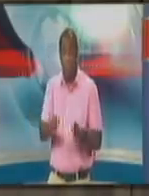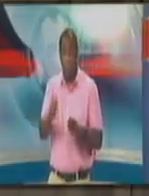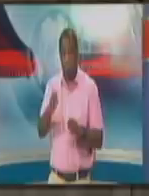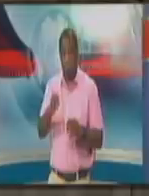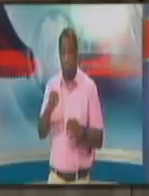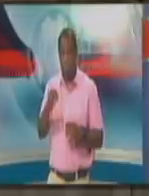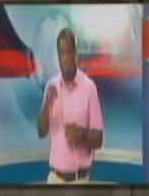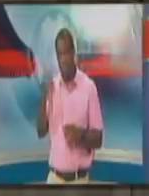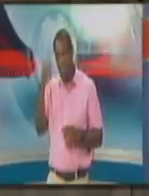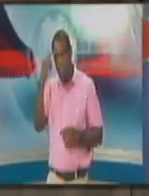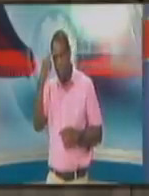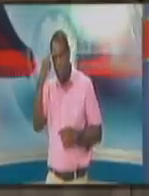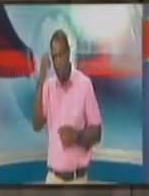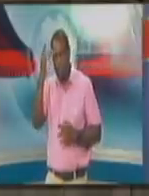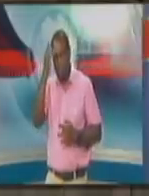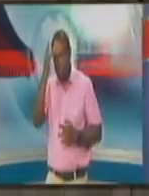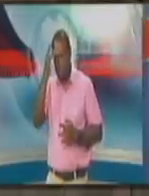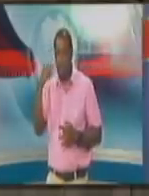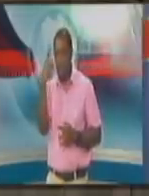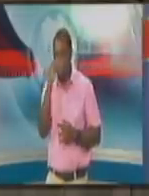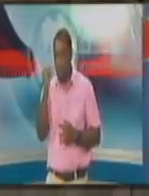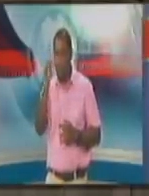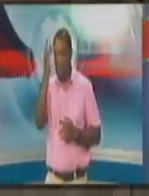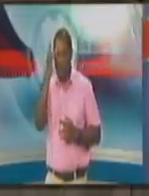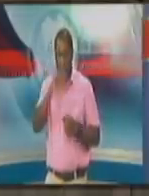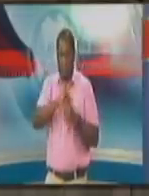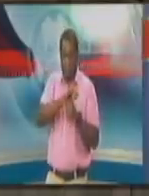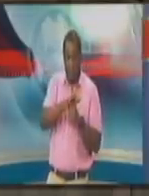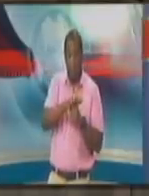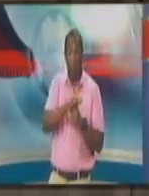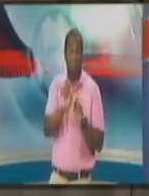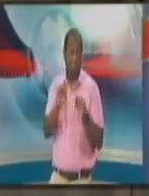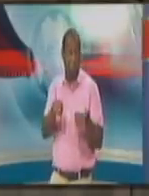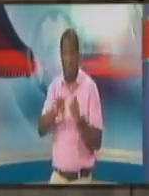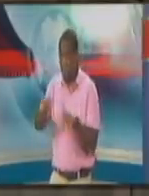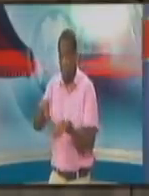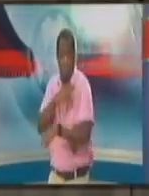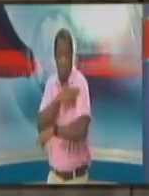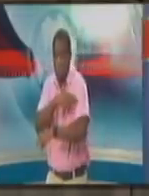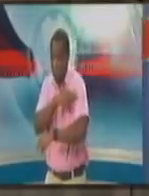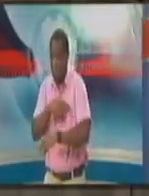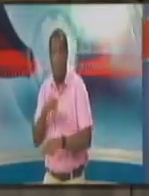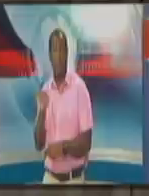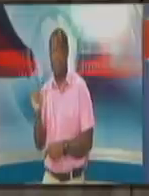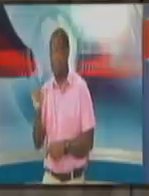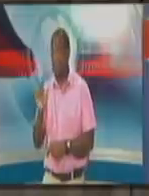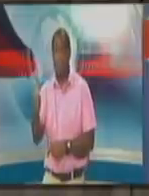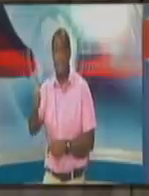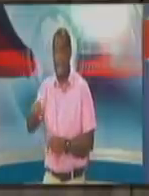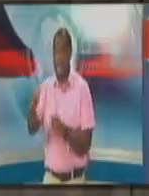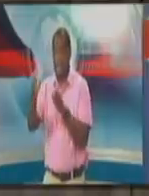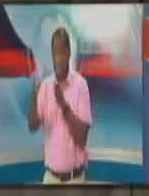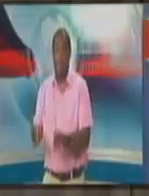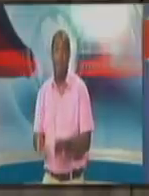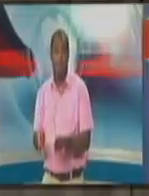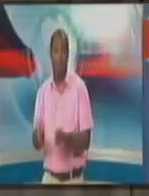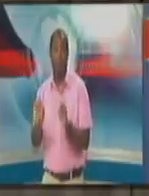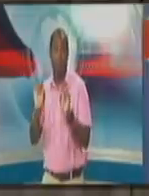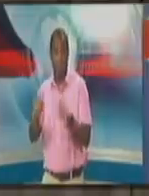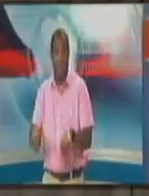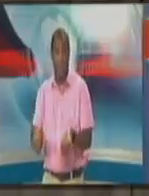be clinically managed just like any other citizen of Trinidad and Tobago. In terms of your testing,